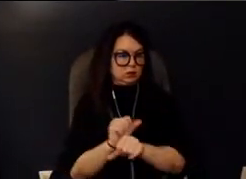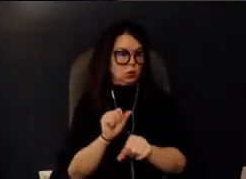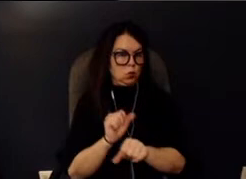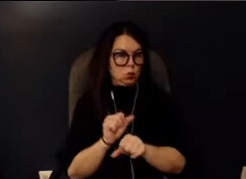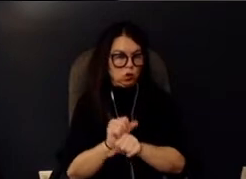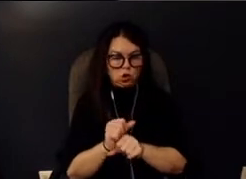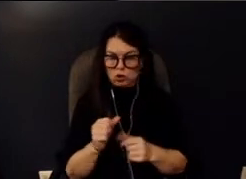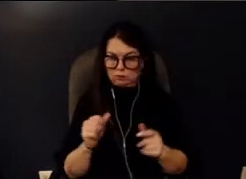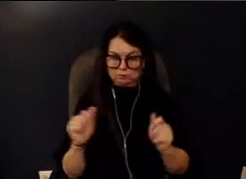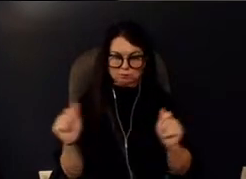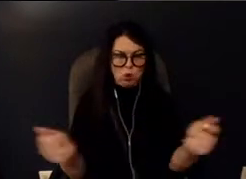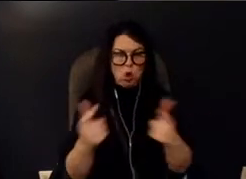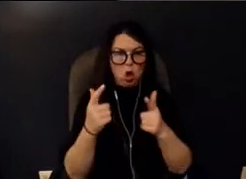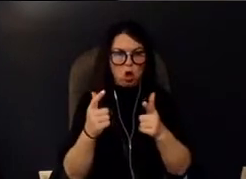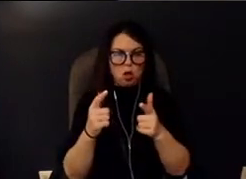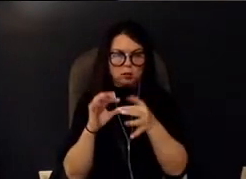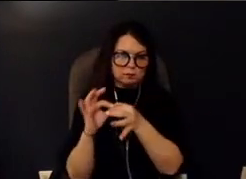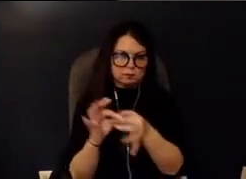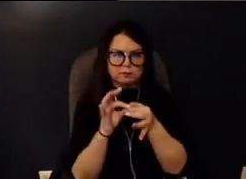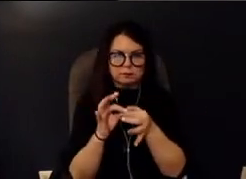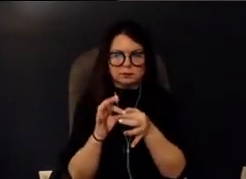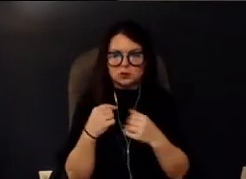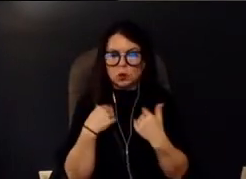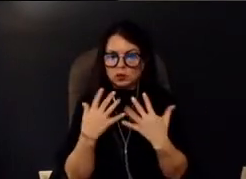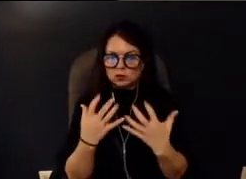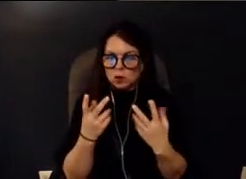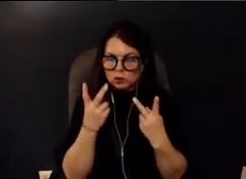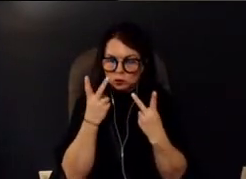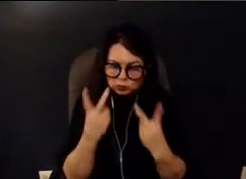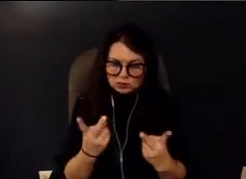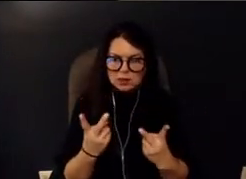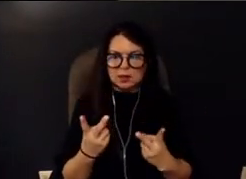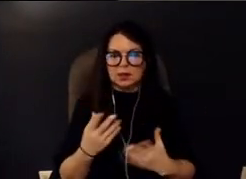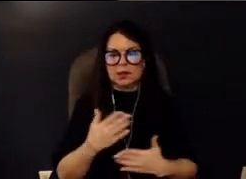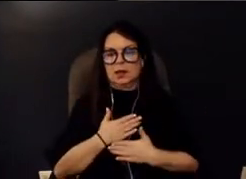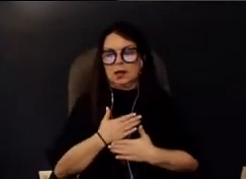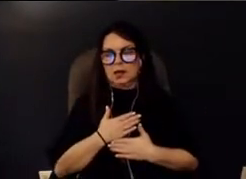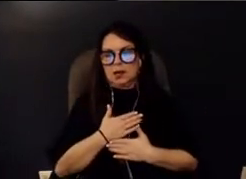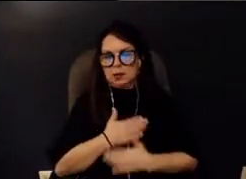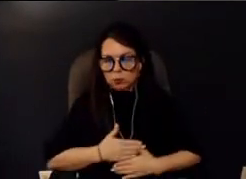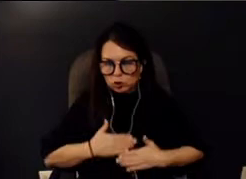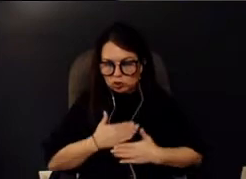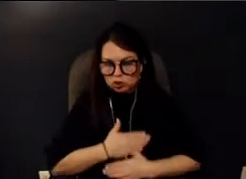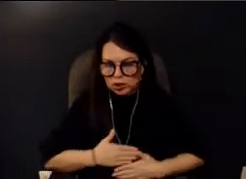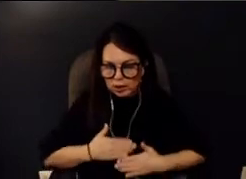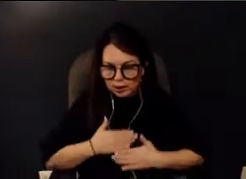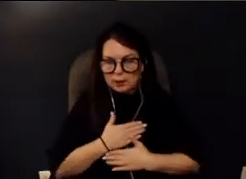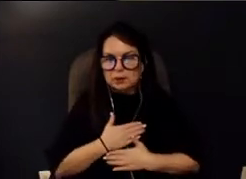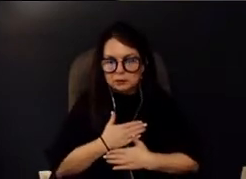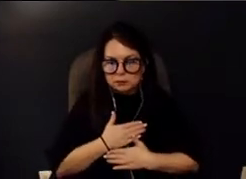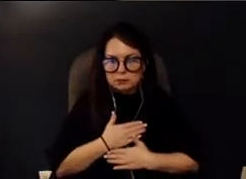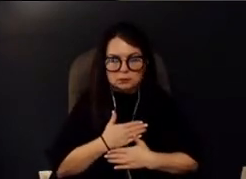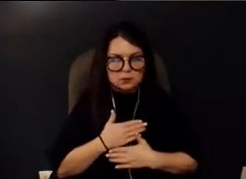So I just want to see and appreciate how much our staff in every department have stepped up so much this year.